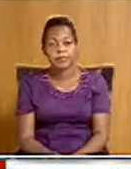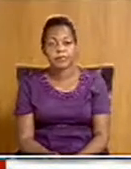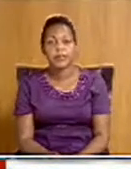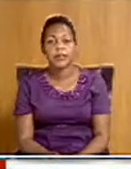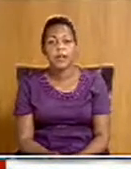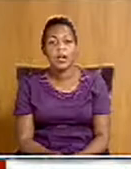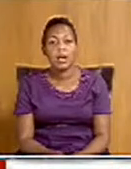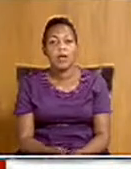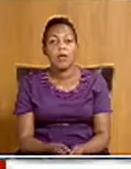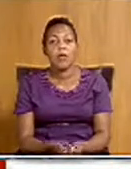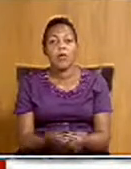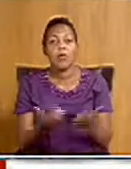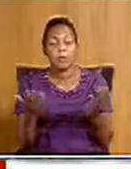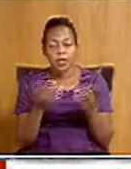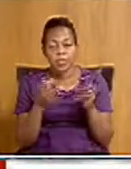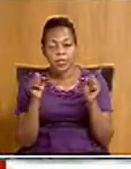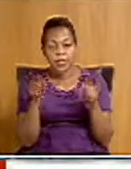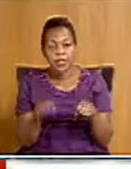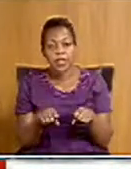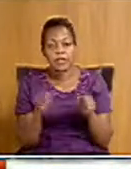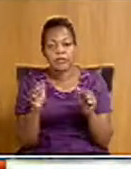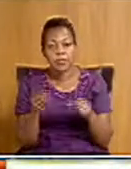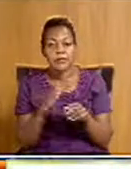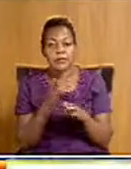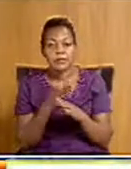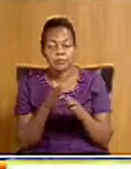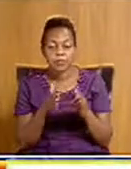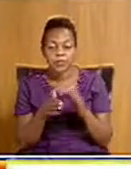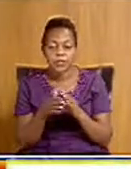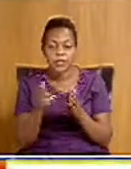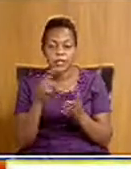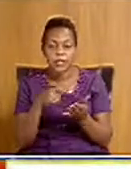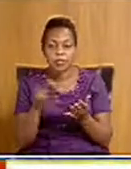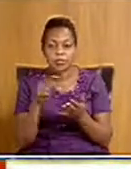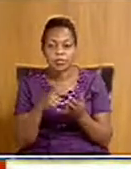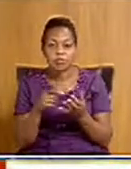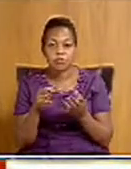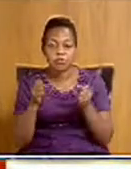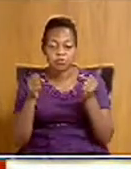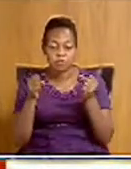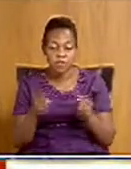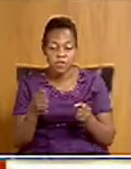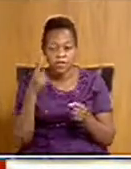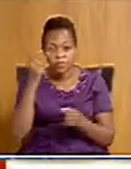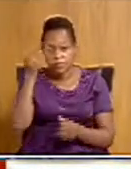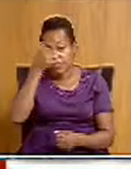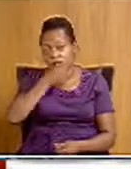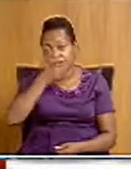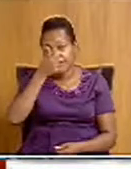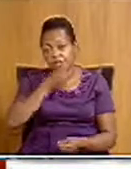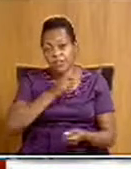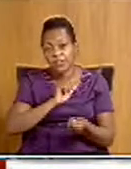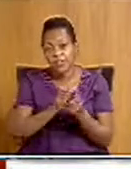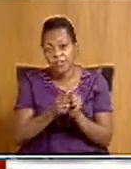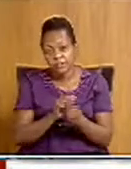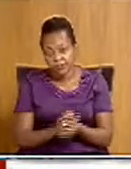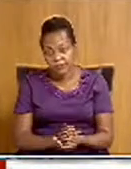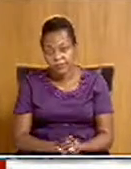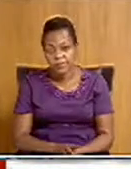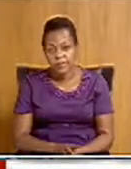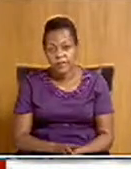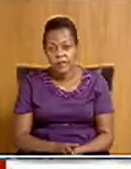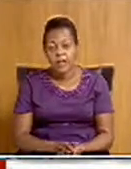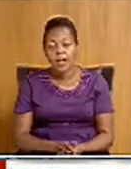1963. We must, where we can, build a center of gravity for the African race. The African